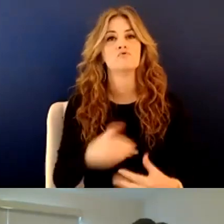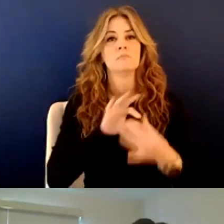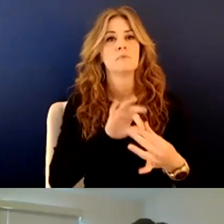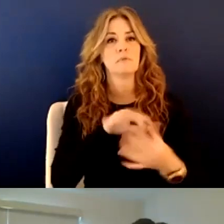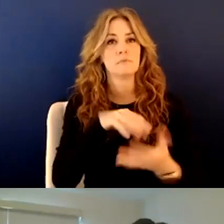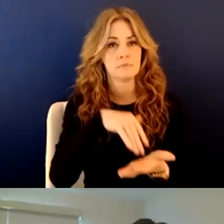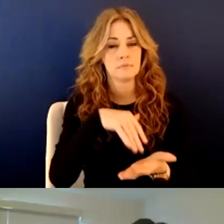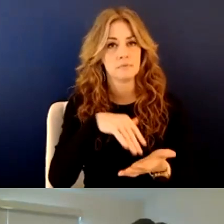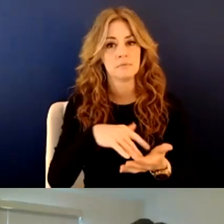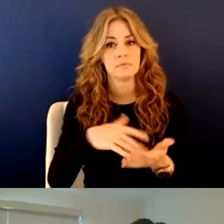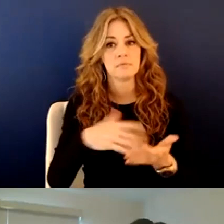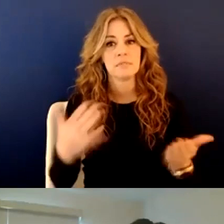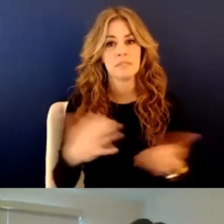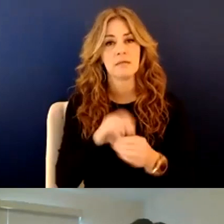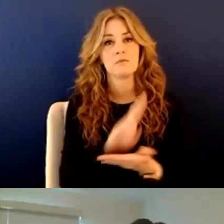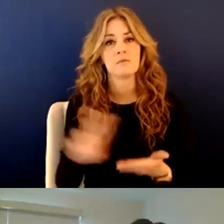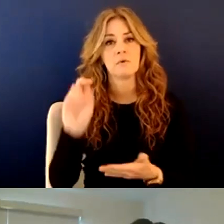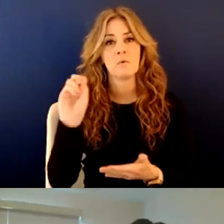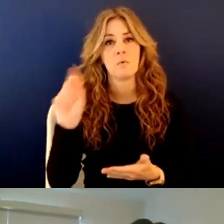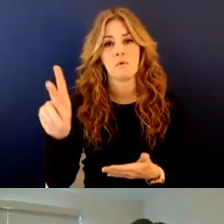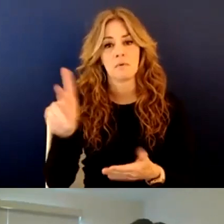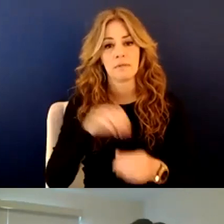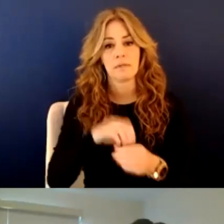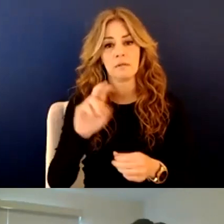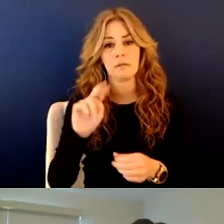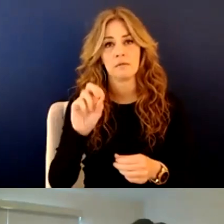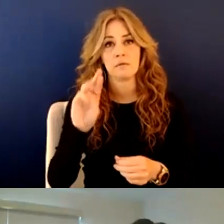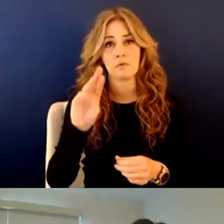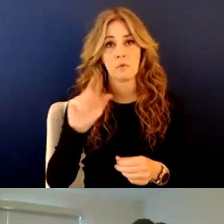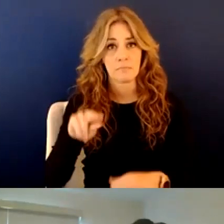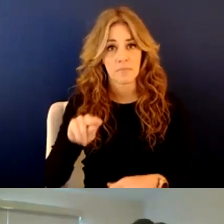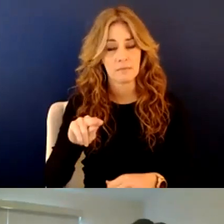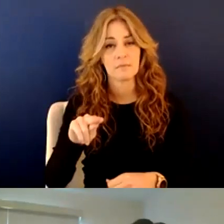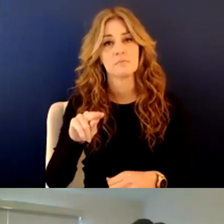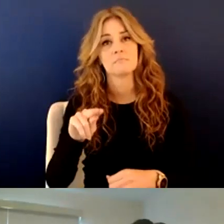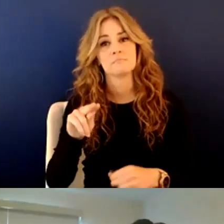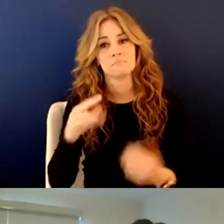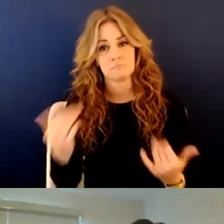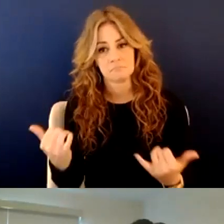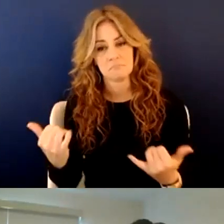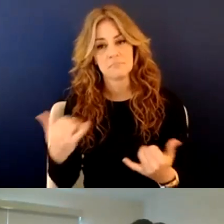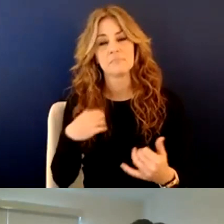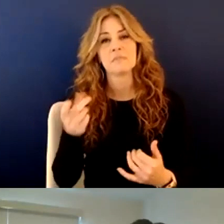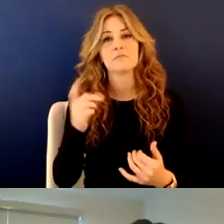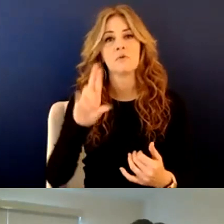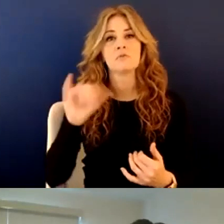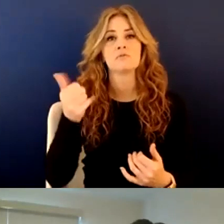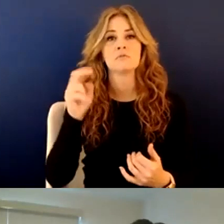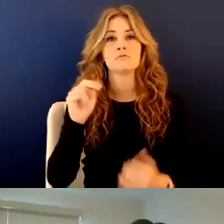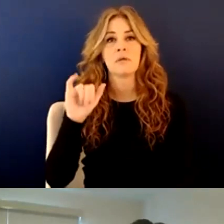Studies here at the University of Oklahoma in Norman. For our monthly webinar series, I am Dr. Jenny Rungo. I'm